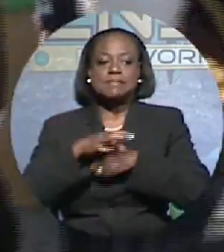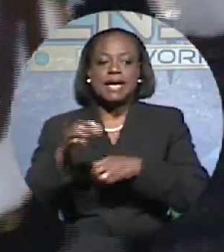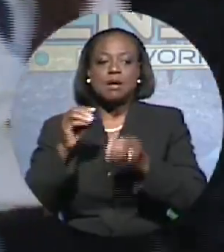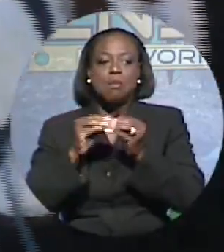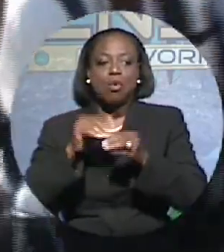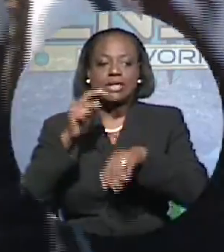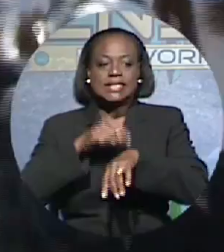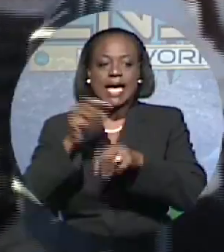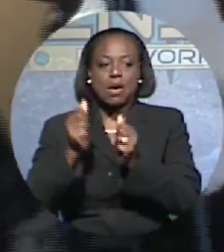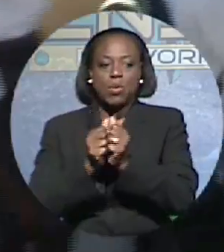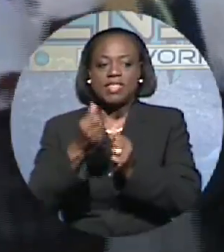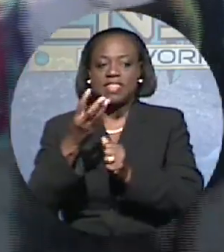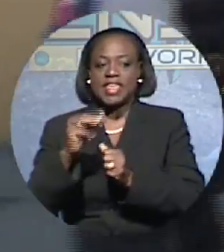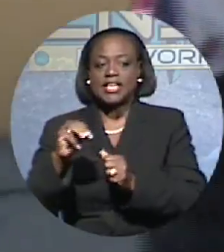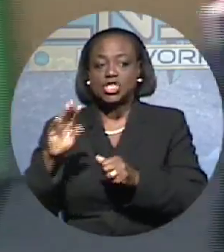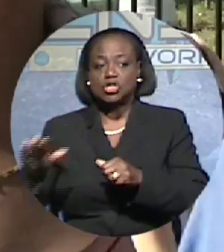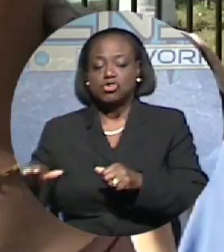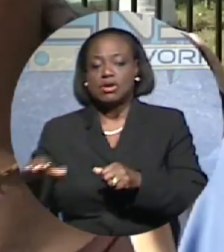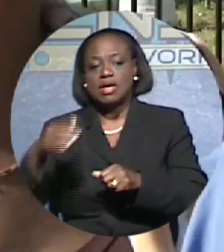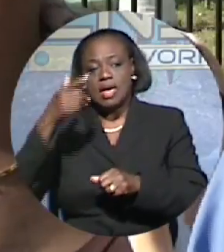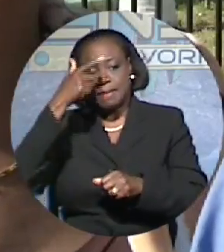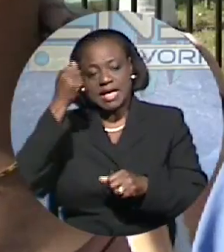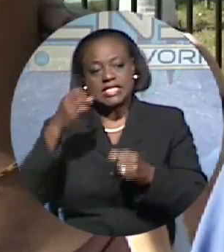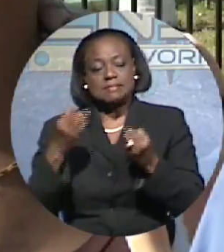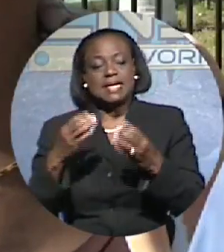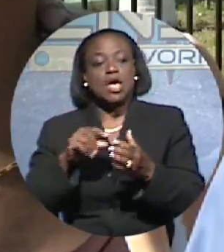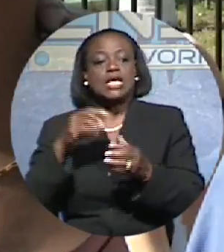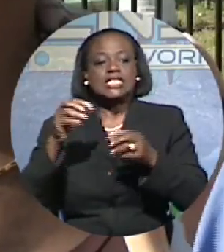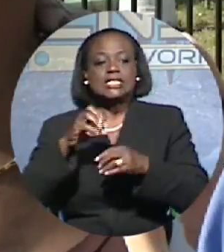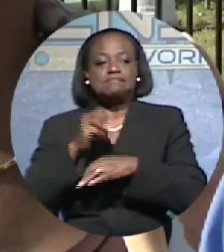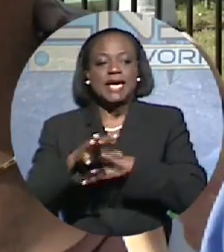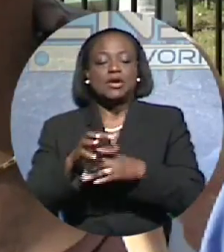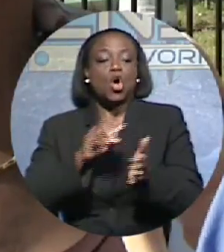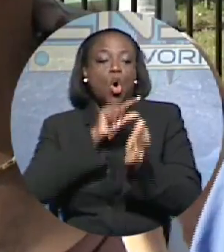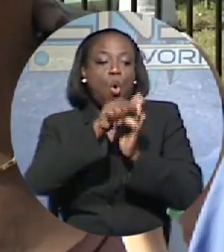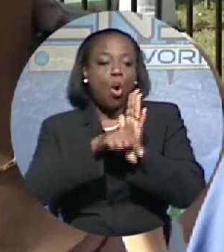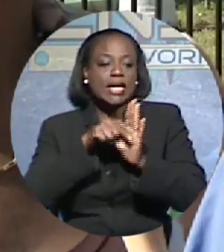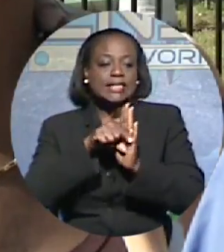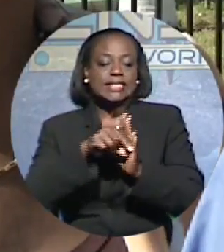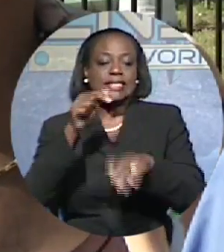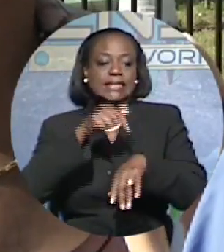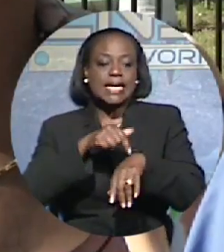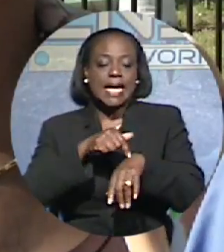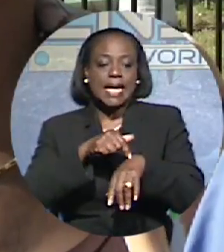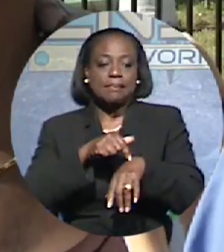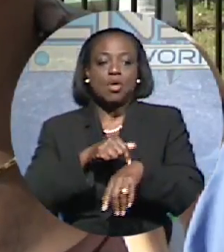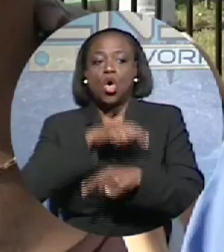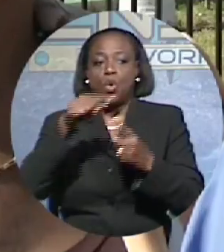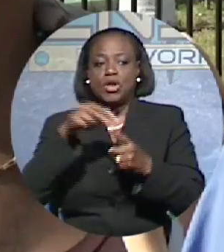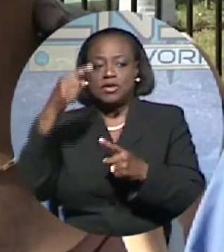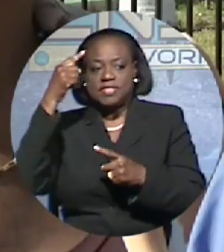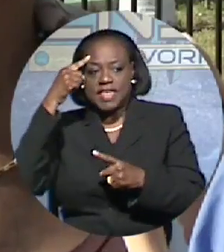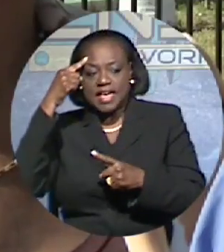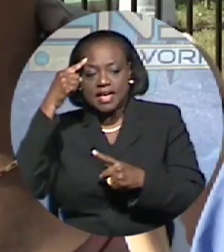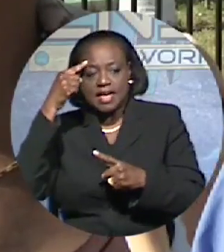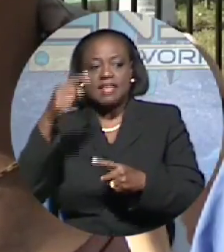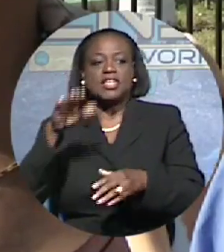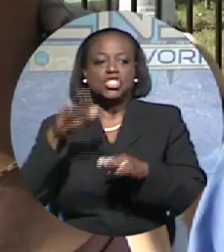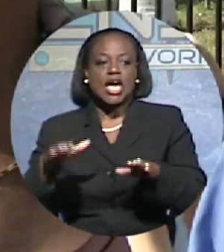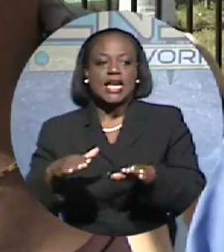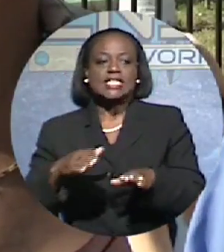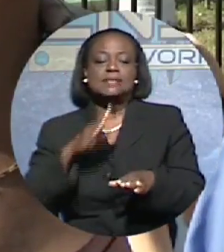she feels children are acting out. We need to spend quality time with them whenever they note that the child may have deviant behavior